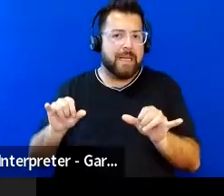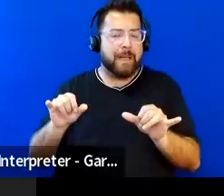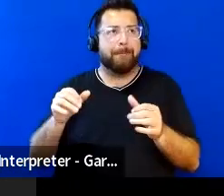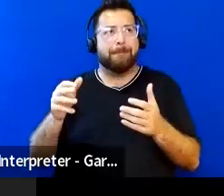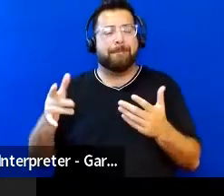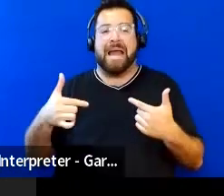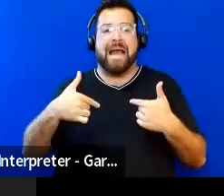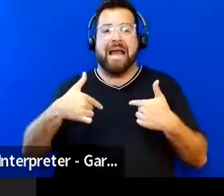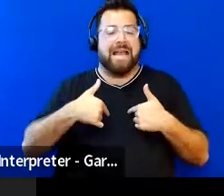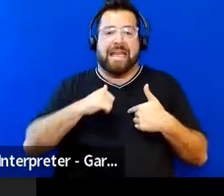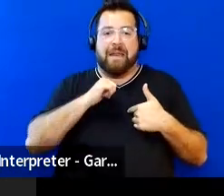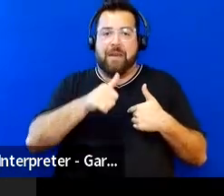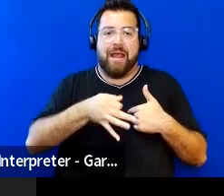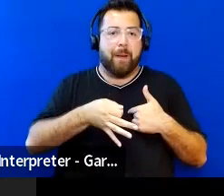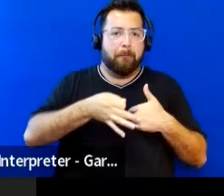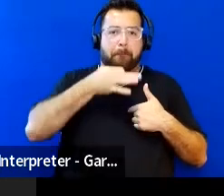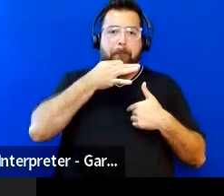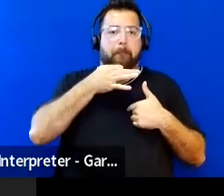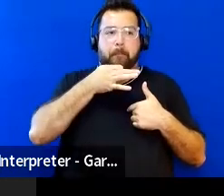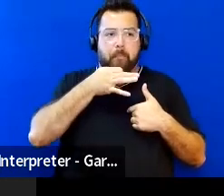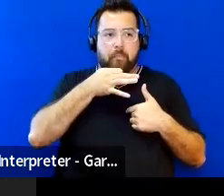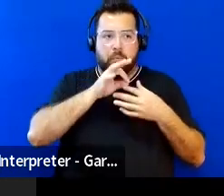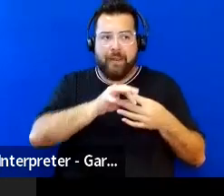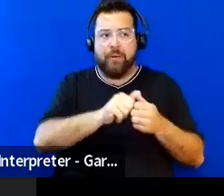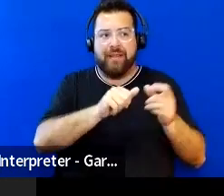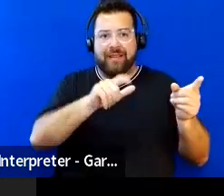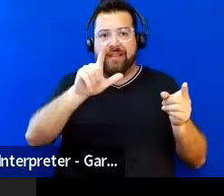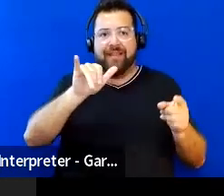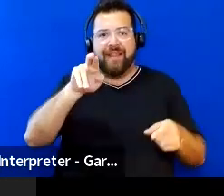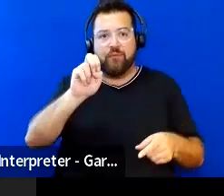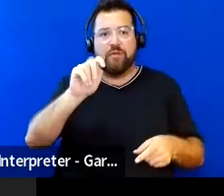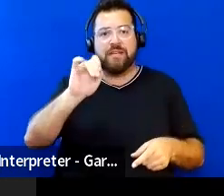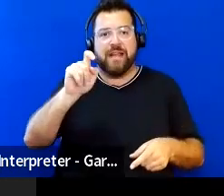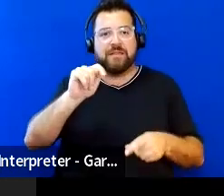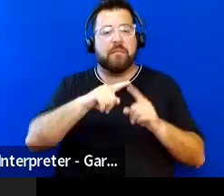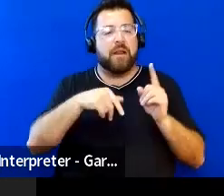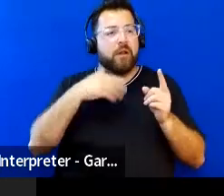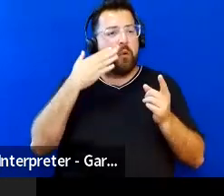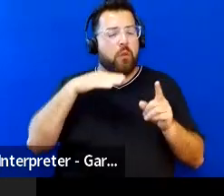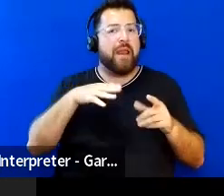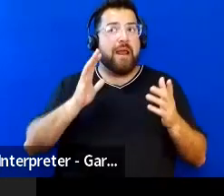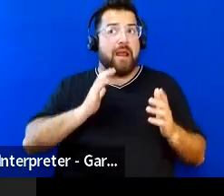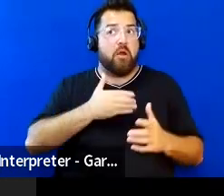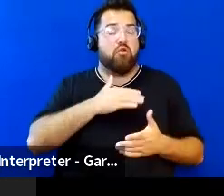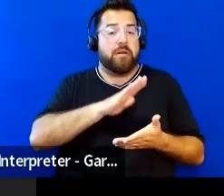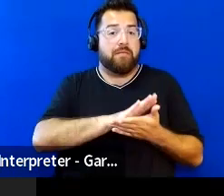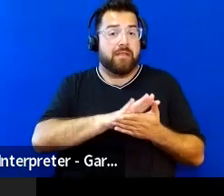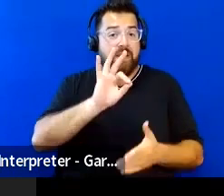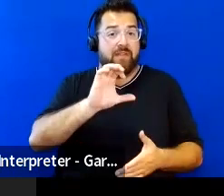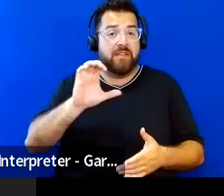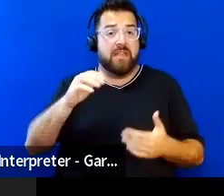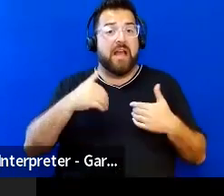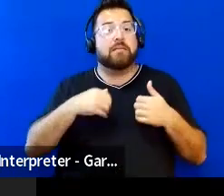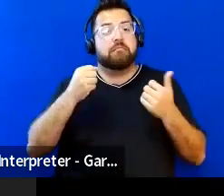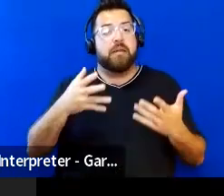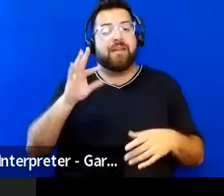I am not an expert in LibreText, but I know at least on our campus, we have a number of faculty who are using